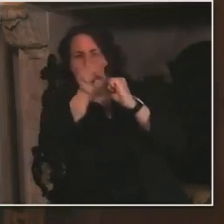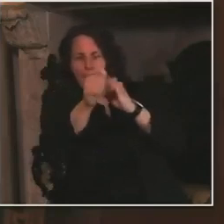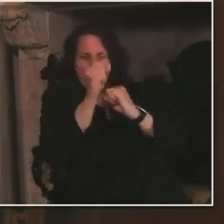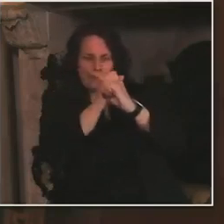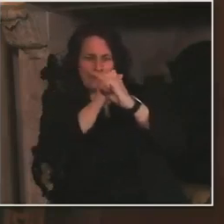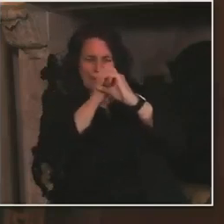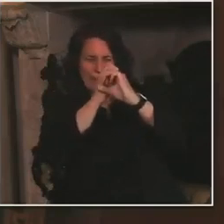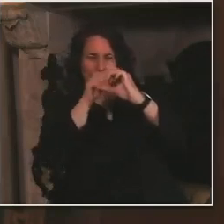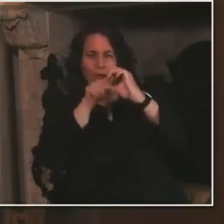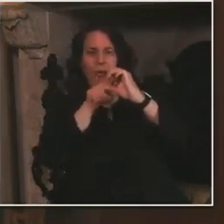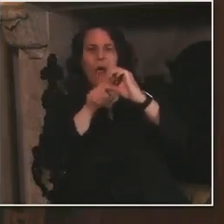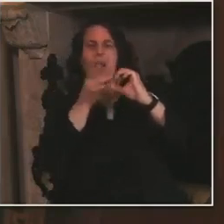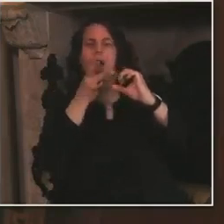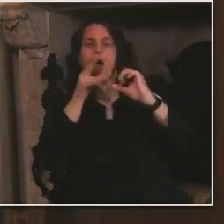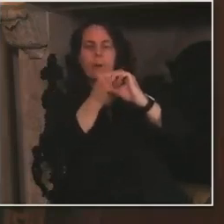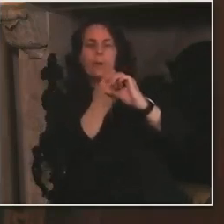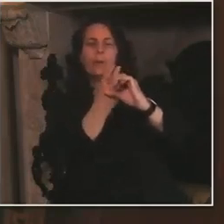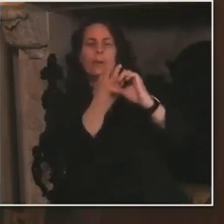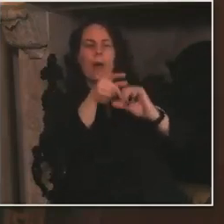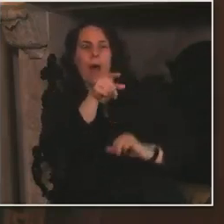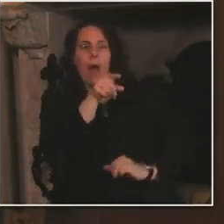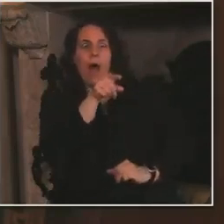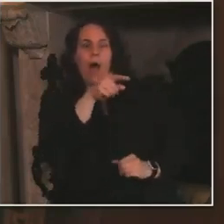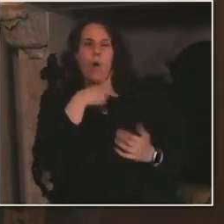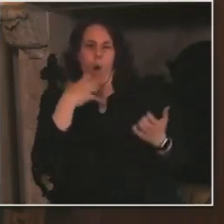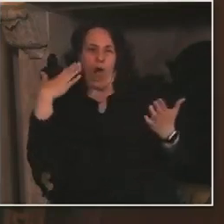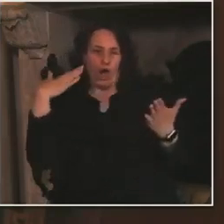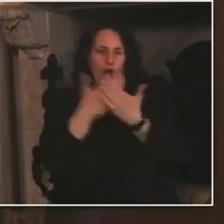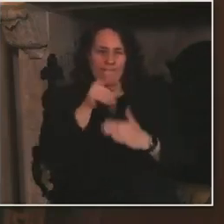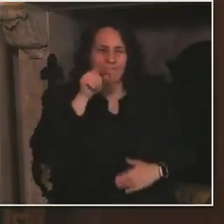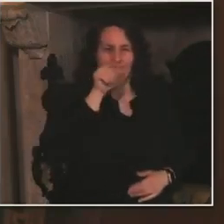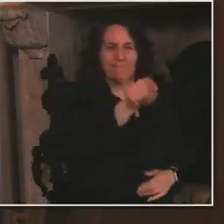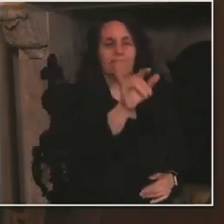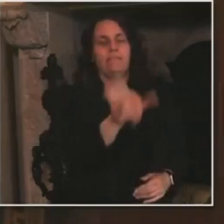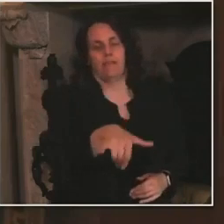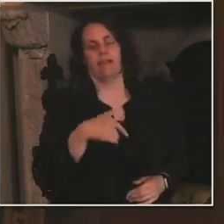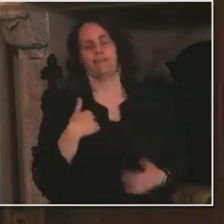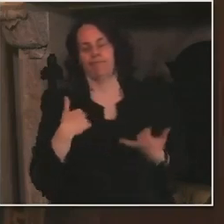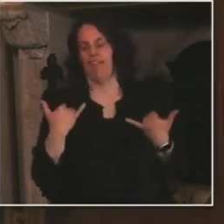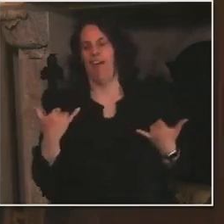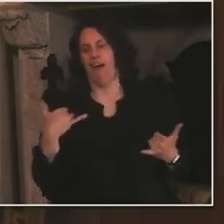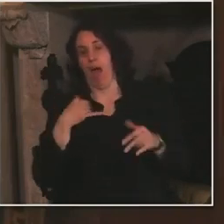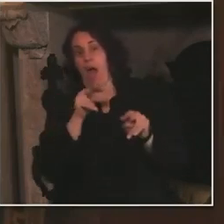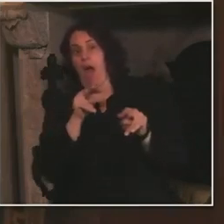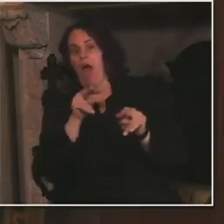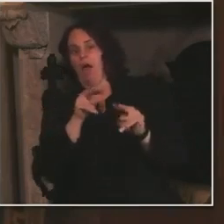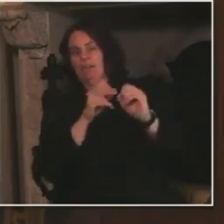really affects everybody in the community. And what we're building toward is a situation where